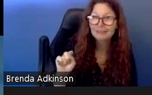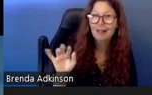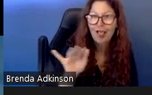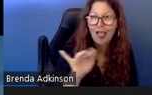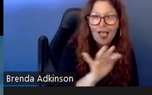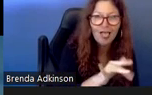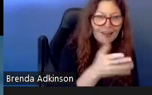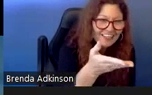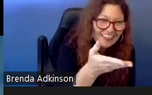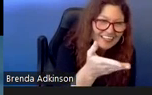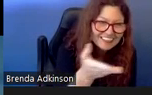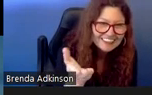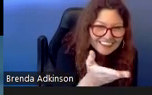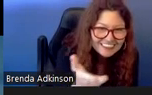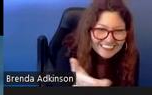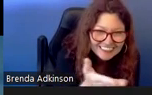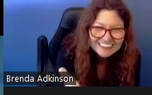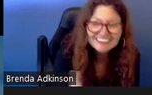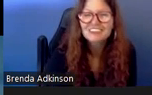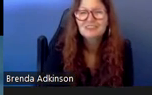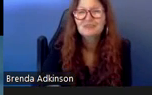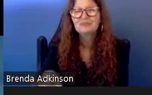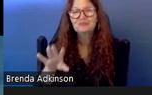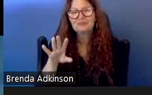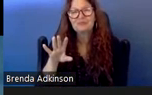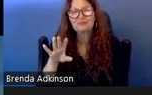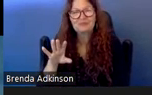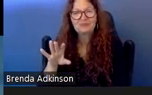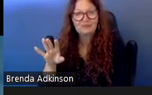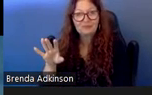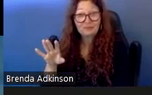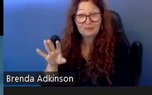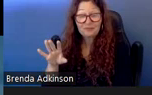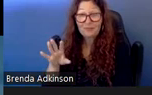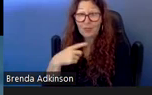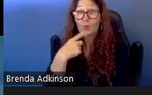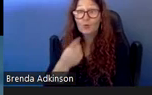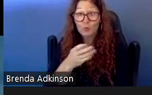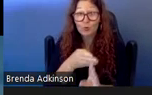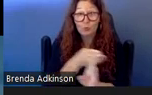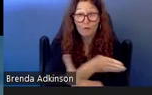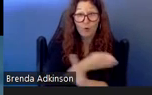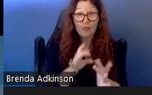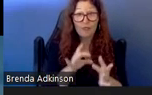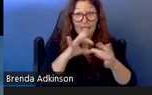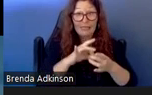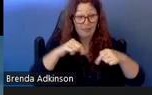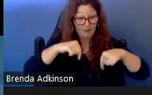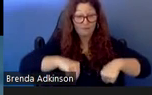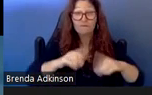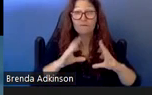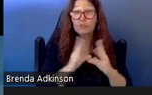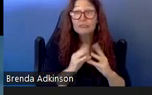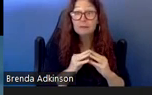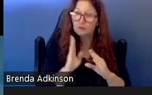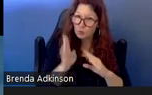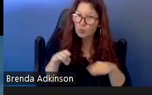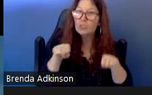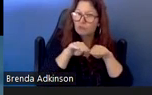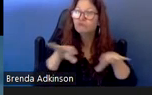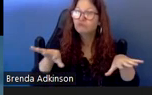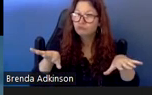FEMA-HQ-regional-field-coordination@fema.dhs.gov. And as we've mentioned before, the link for this recording will be sent out